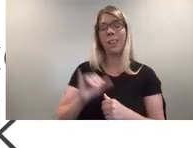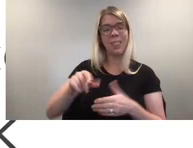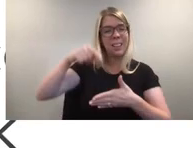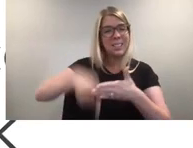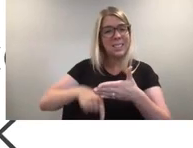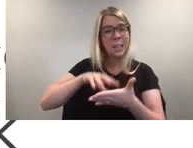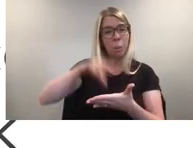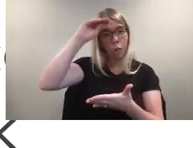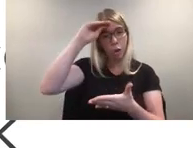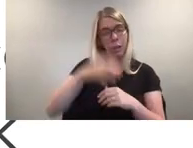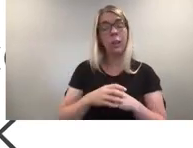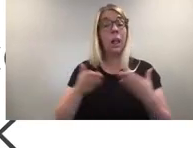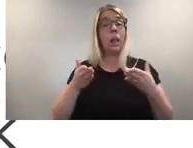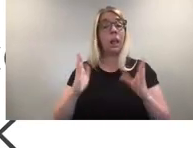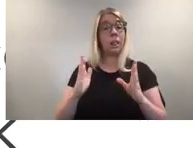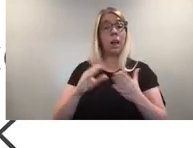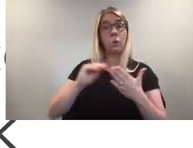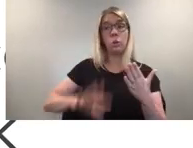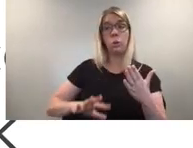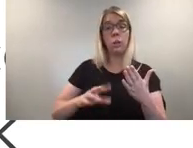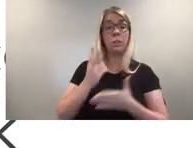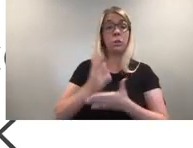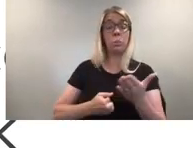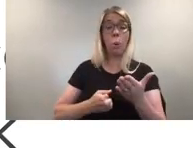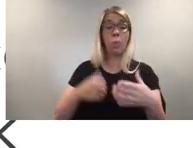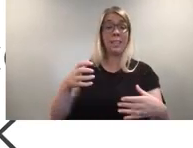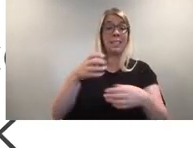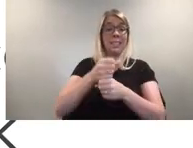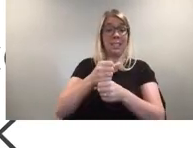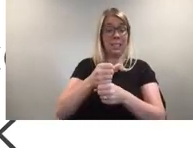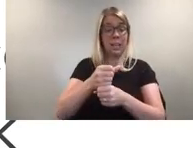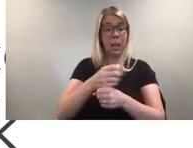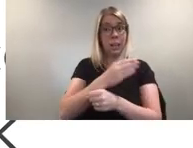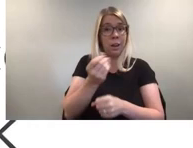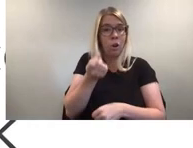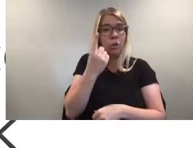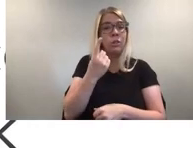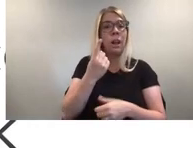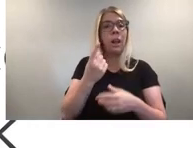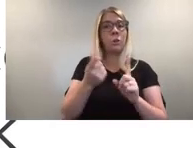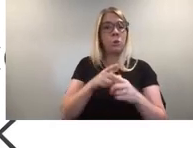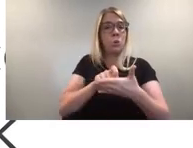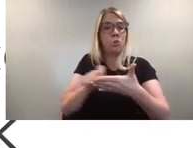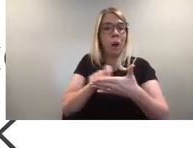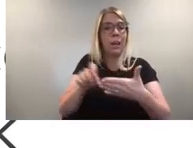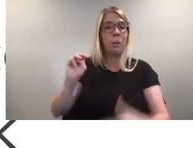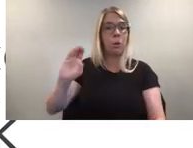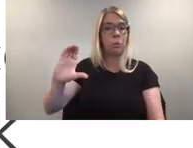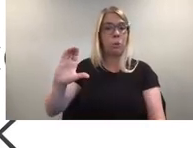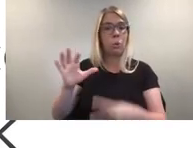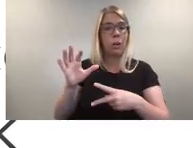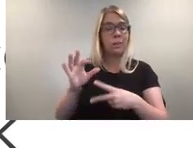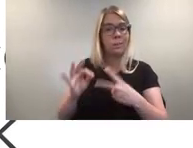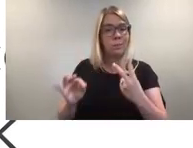both synthesize and understand the subject matter well enough to write these multiple choice questions was the main reason, but also for the